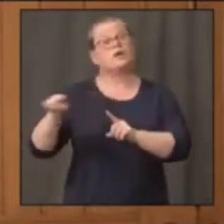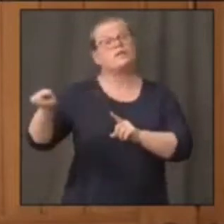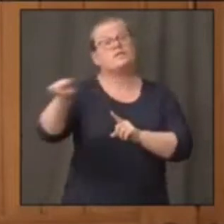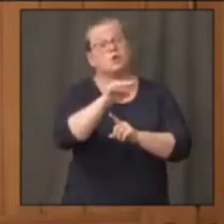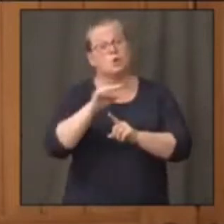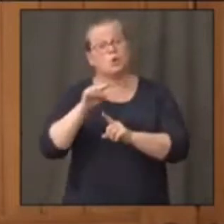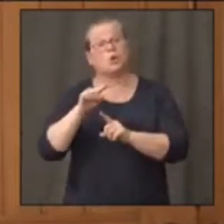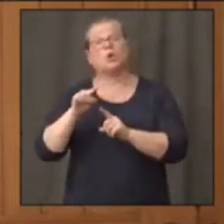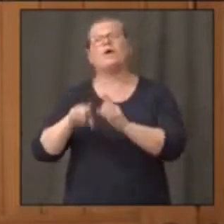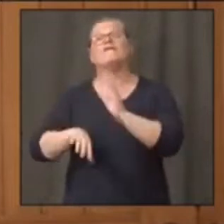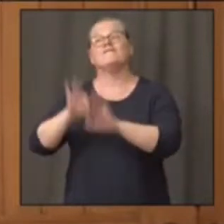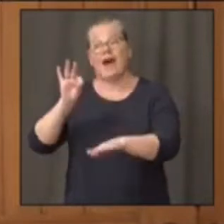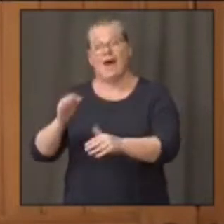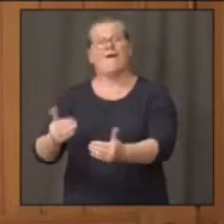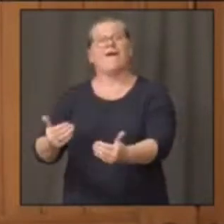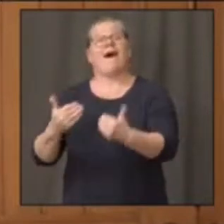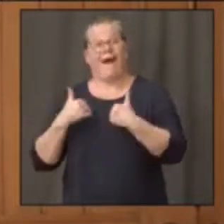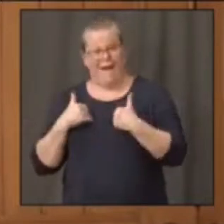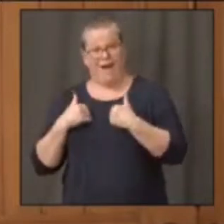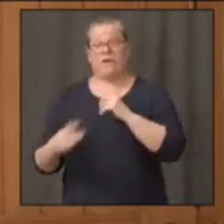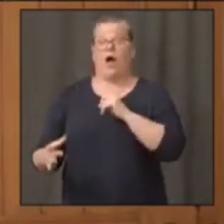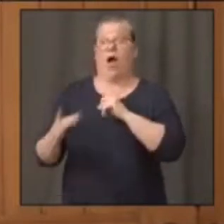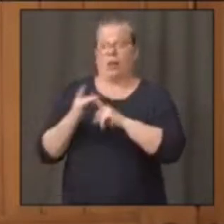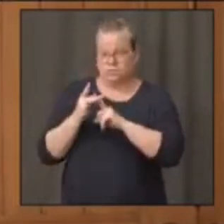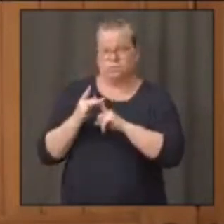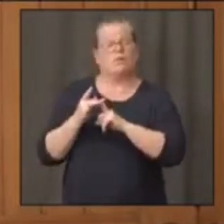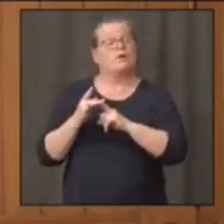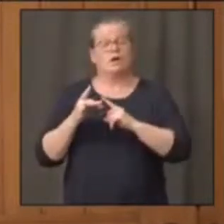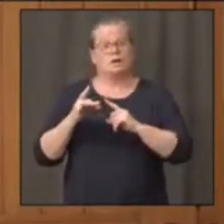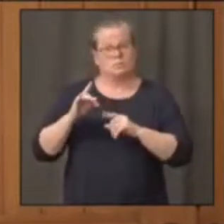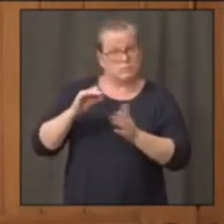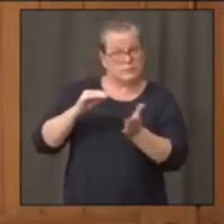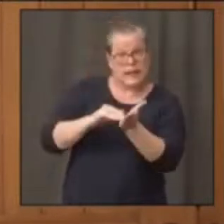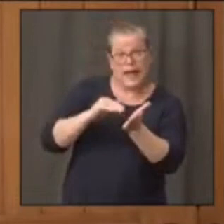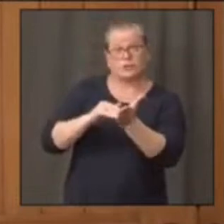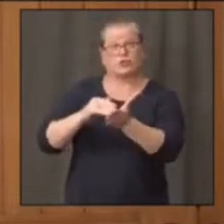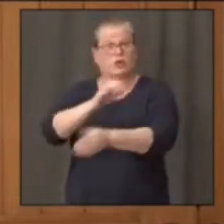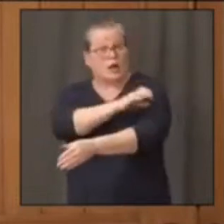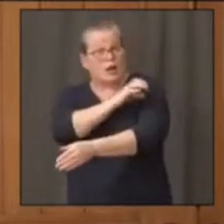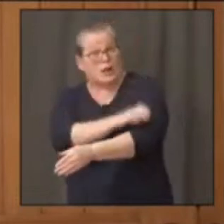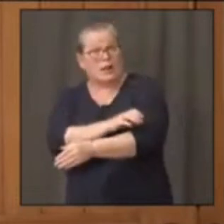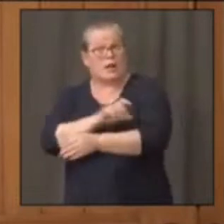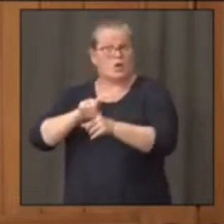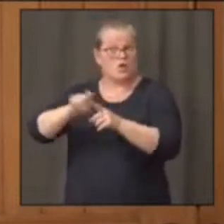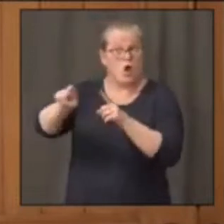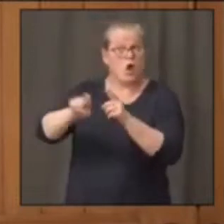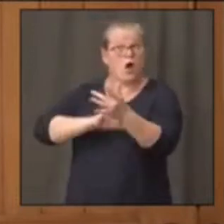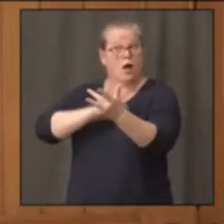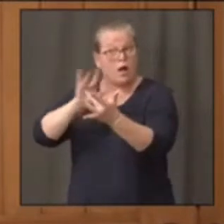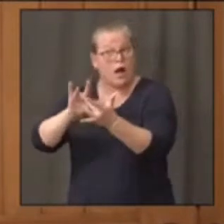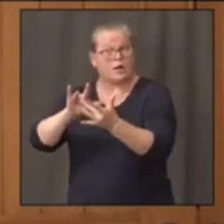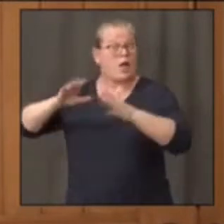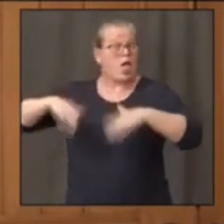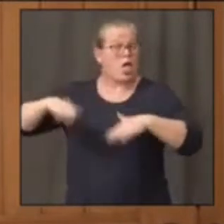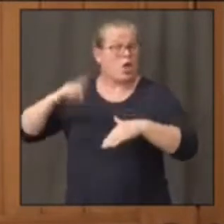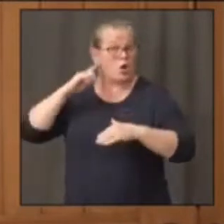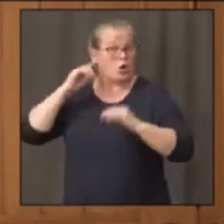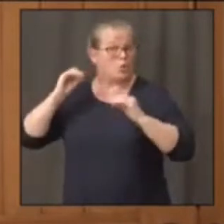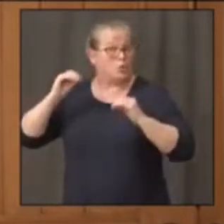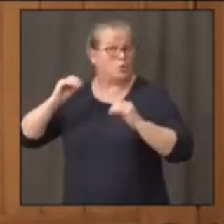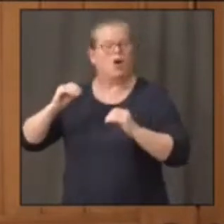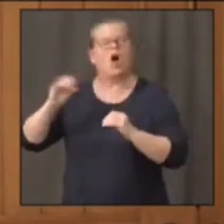assume that it was a valid positive and accurate positive test and continue to follow the clinical advice to self-isolate as